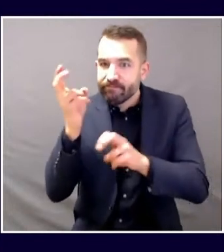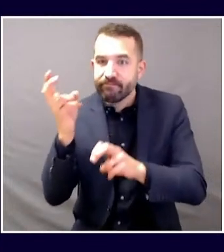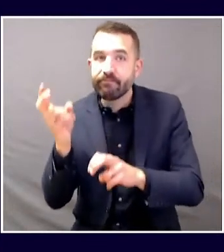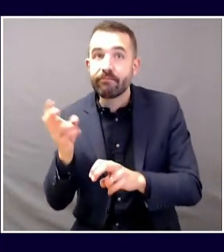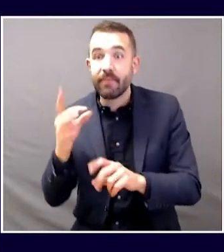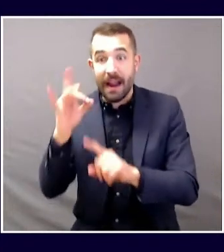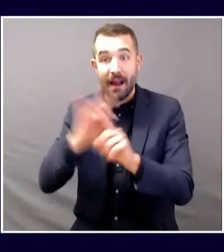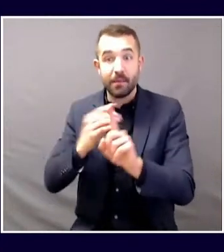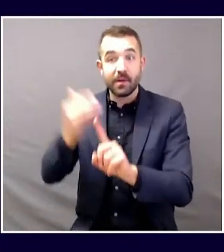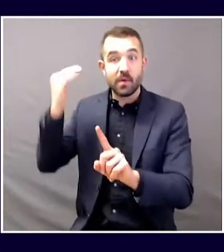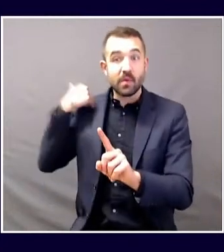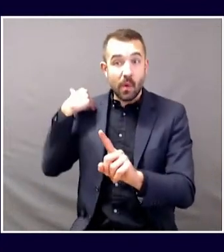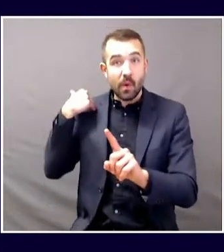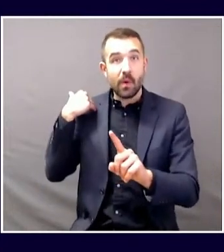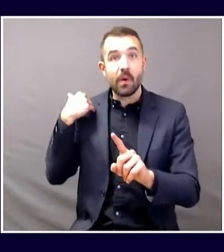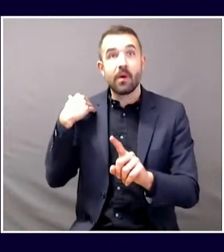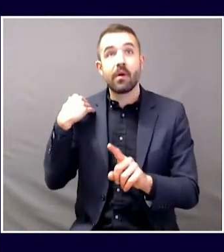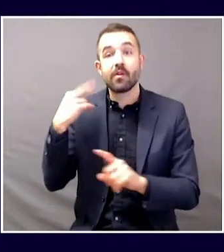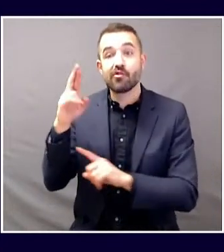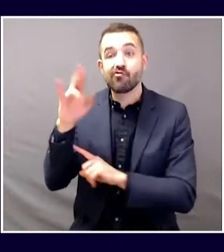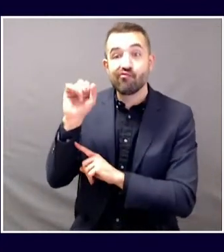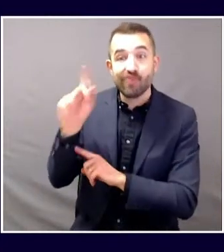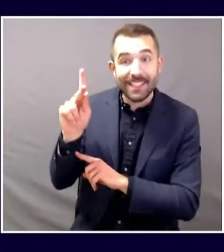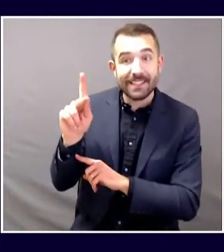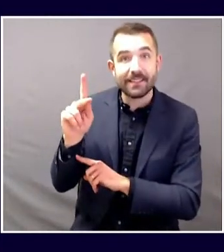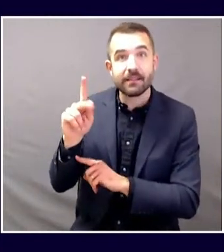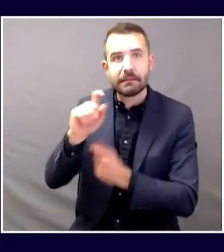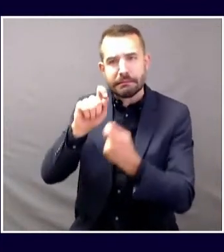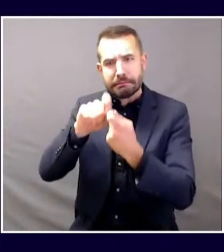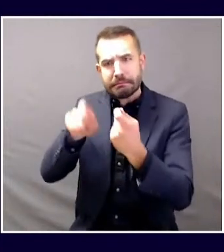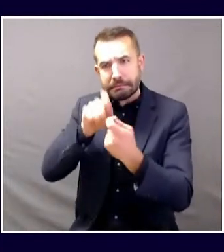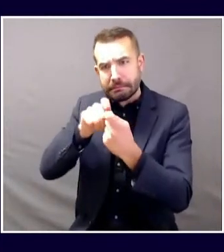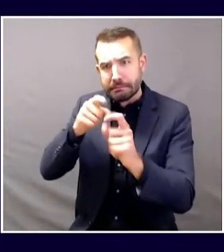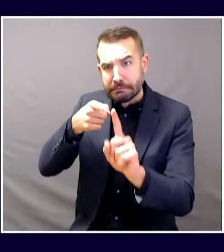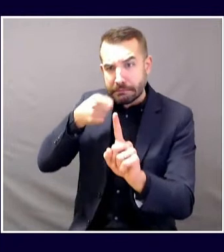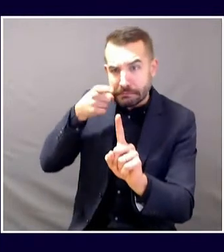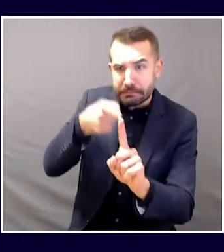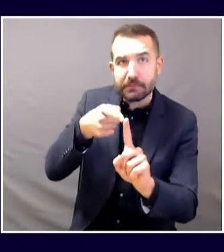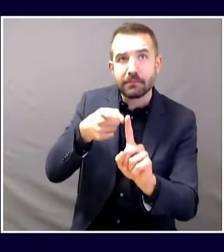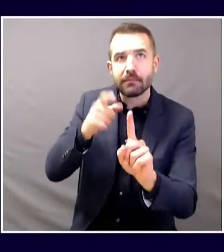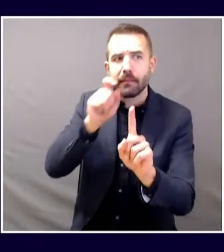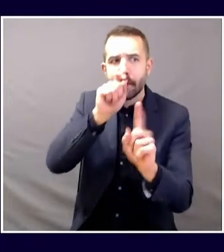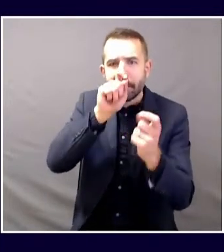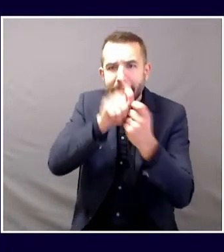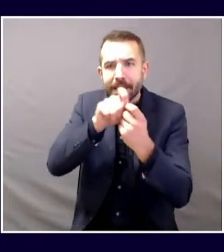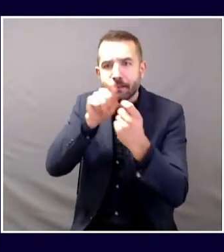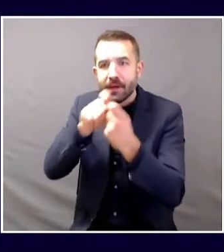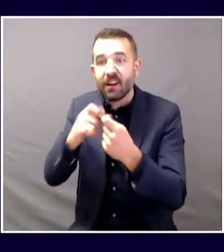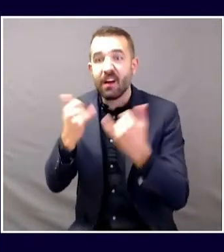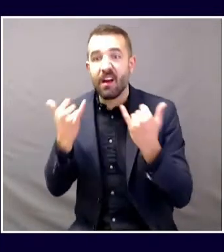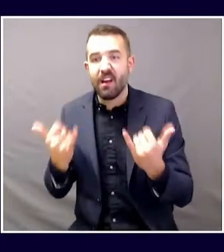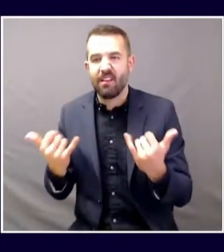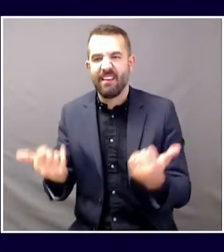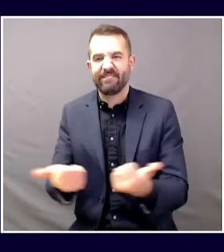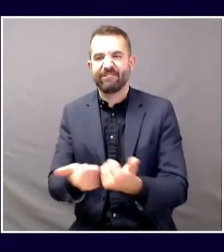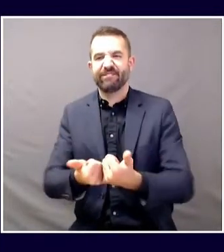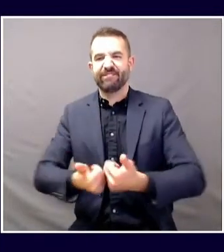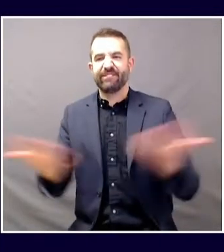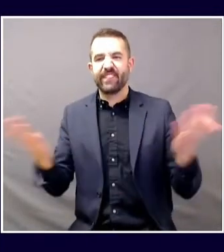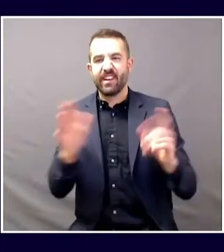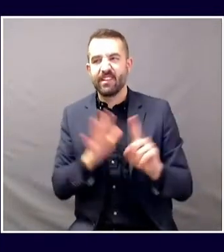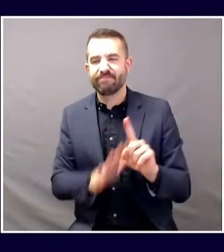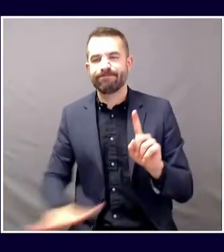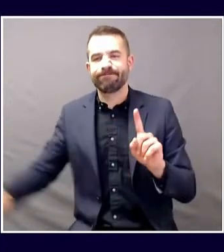was associated with certain settings, but today, risk is everywhere. Earlier in the